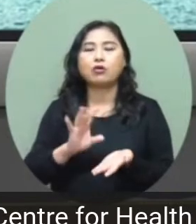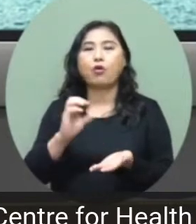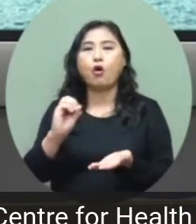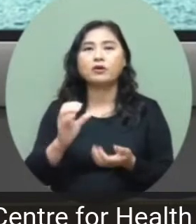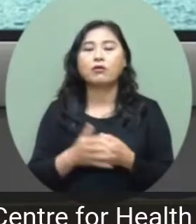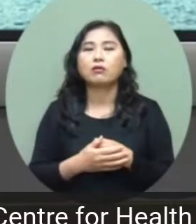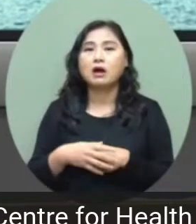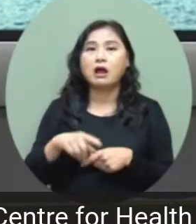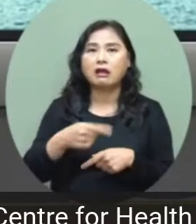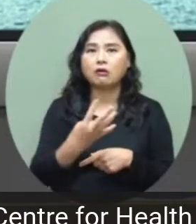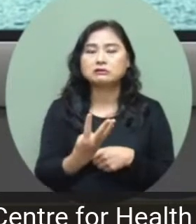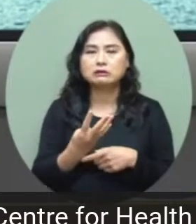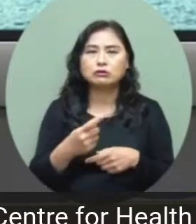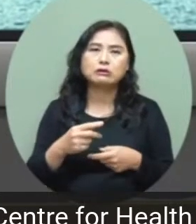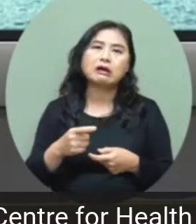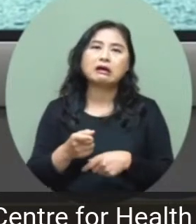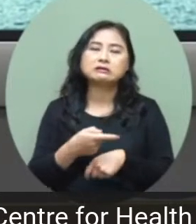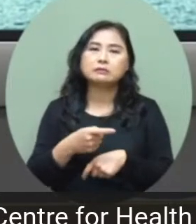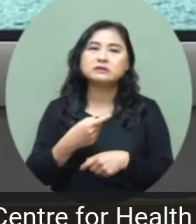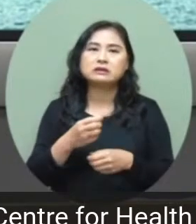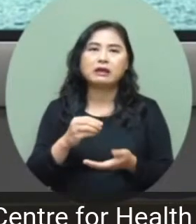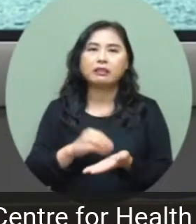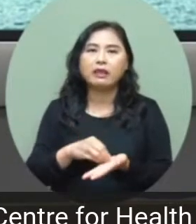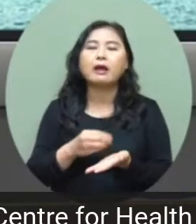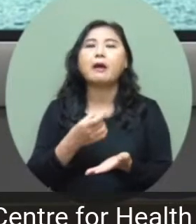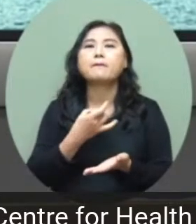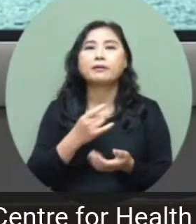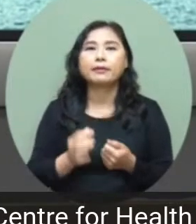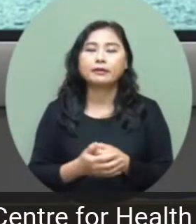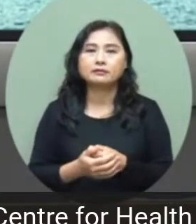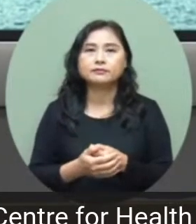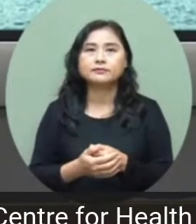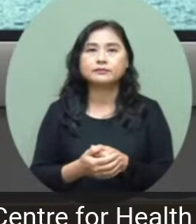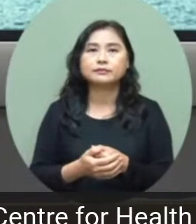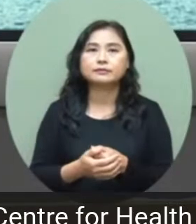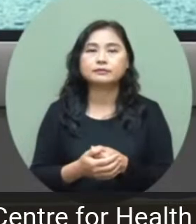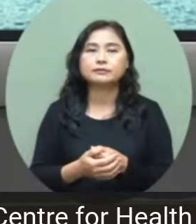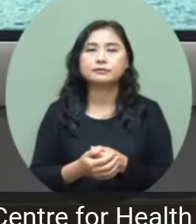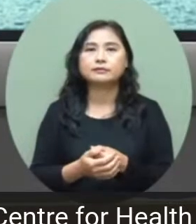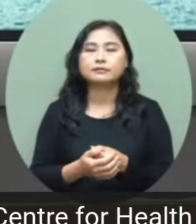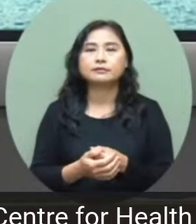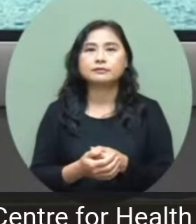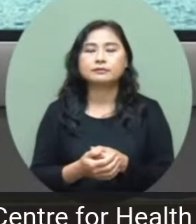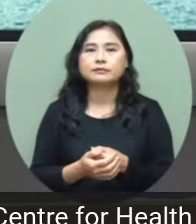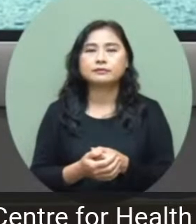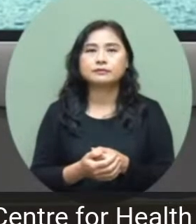L452R. They are Omicron cases, and there are 4 cases pending results.